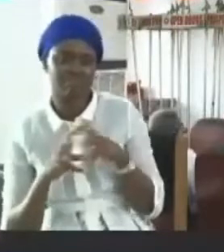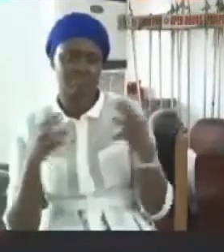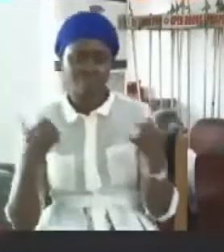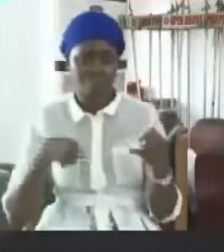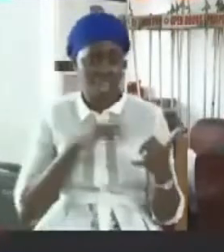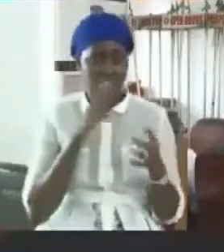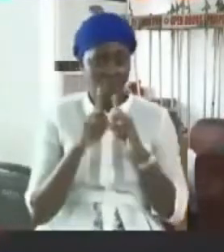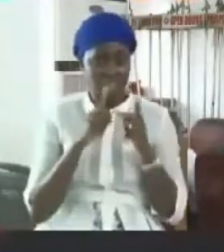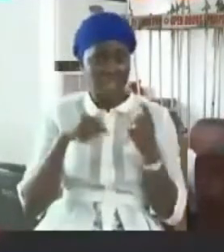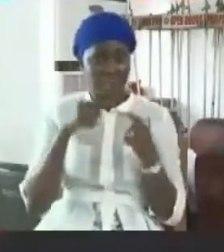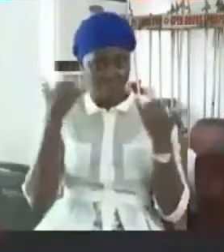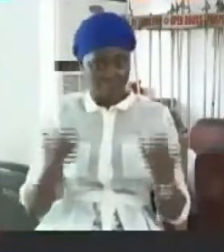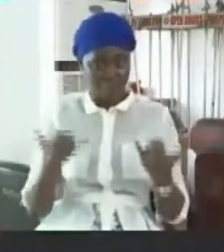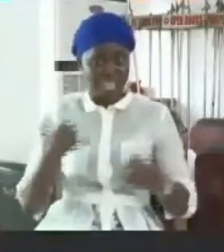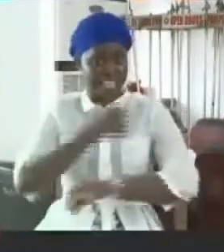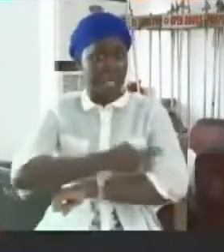of today now.